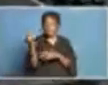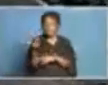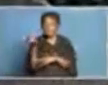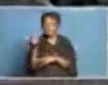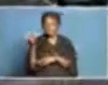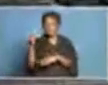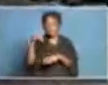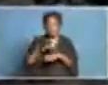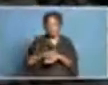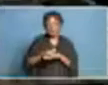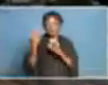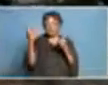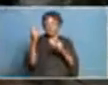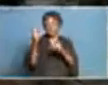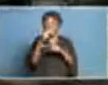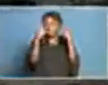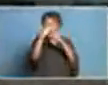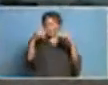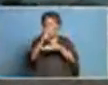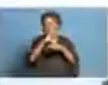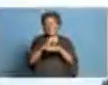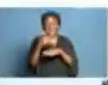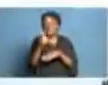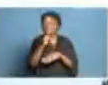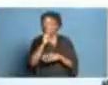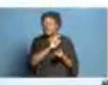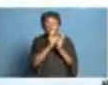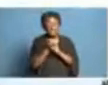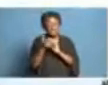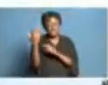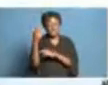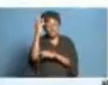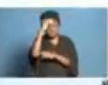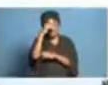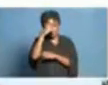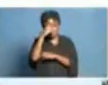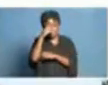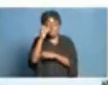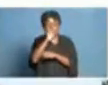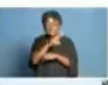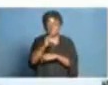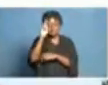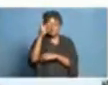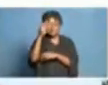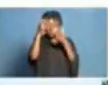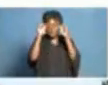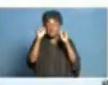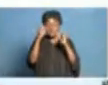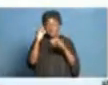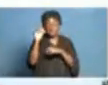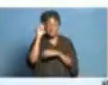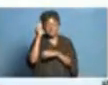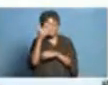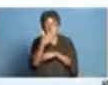and they're not budging from that position today. According to Atlantis' Senior Vice President of Government Affairs and Special Projects, Vaughn